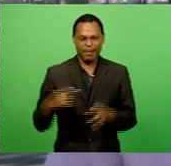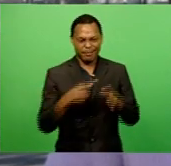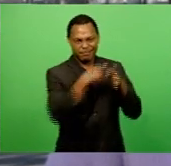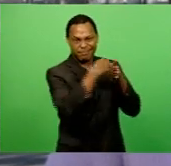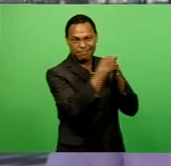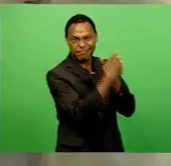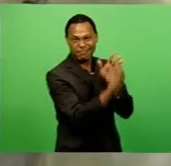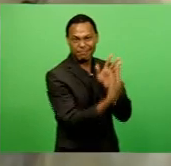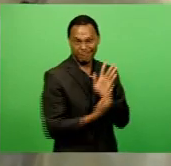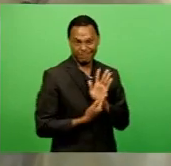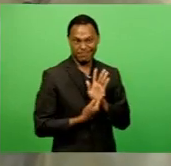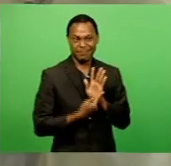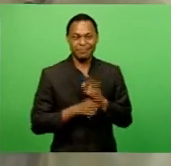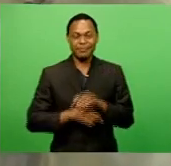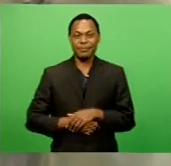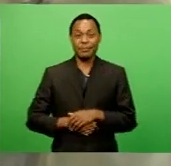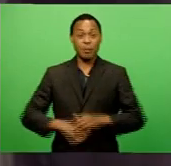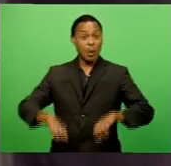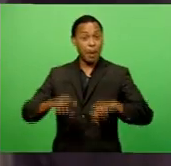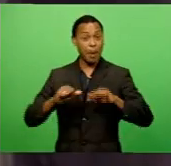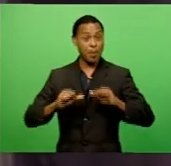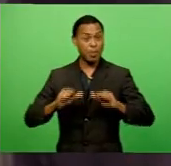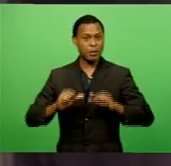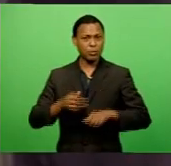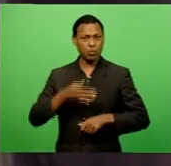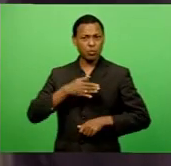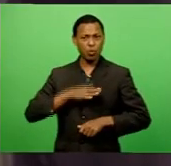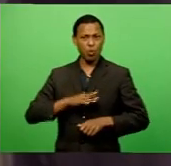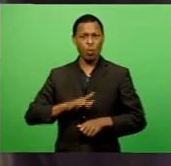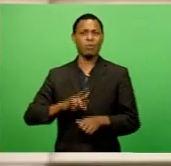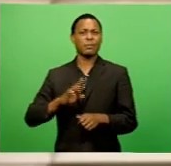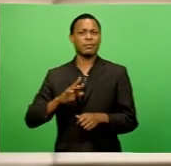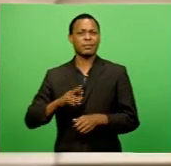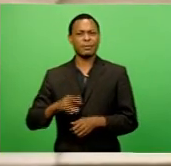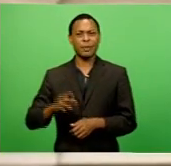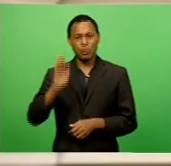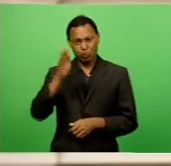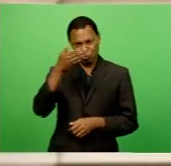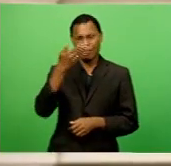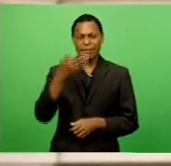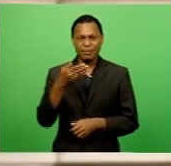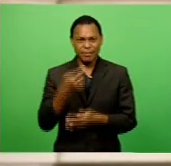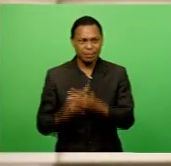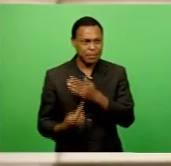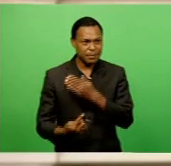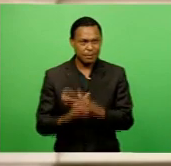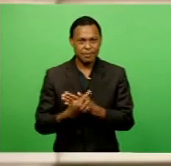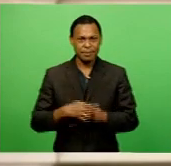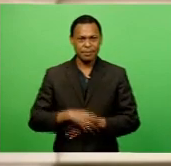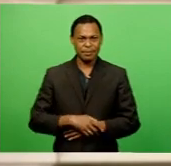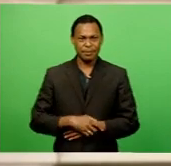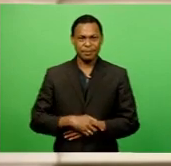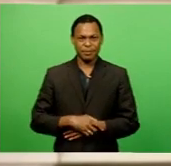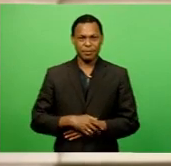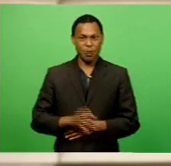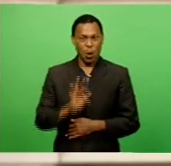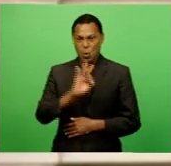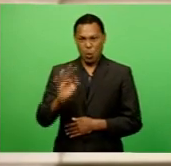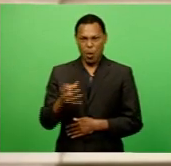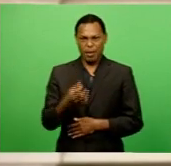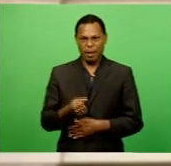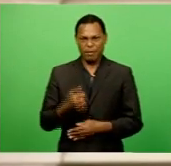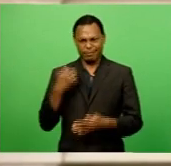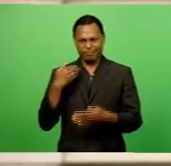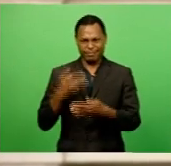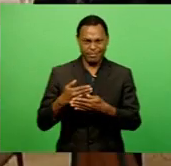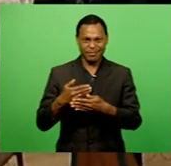buy American made. But the president warns results won't be immediate. We didn't get into this mess overnight. It's going to take months for us to